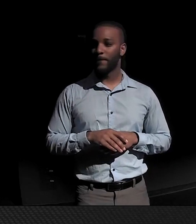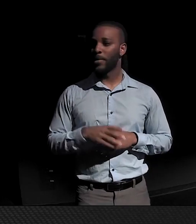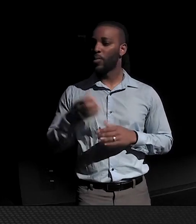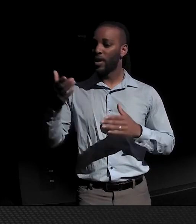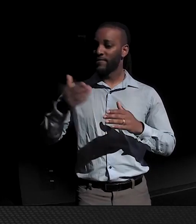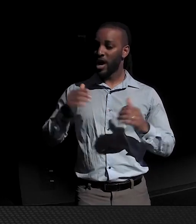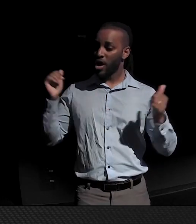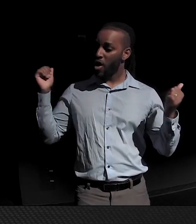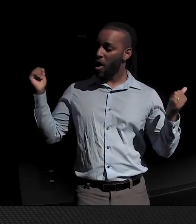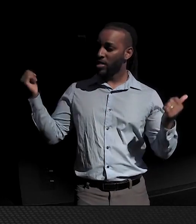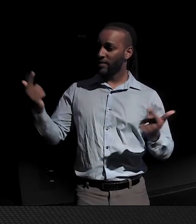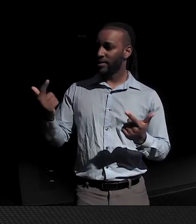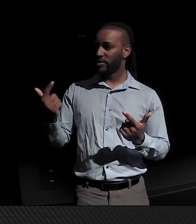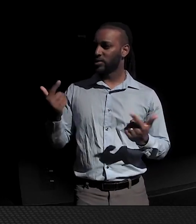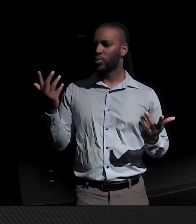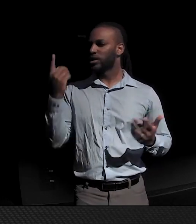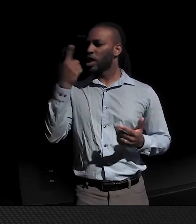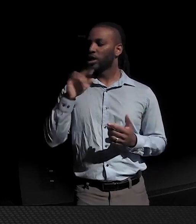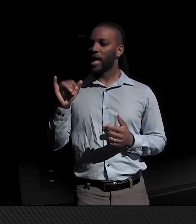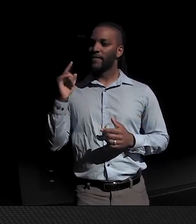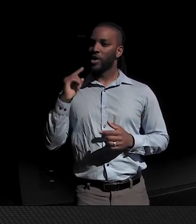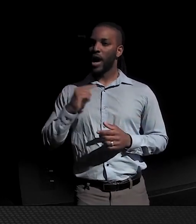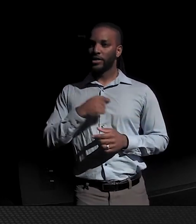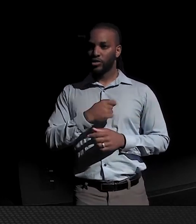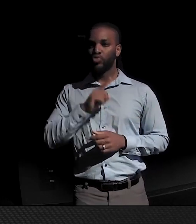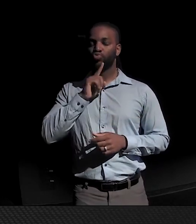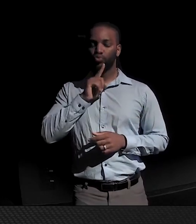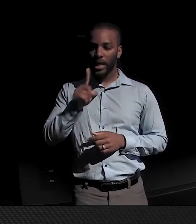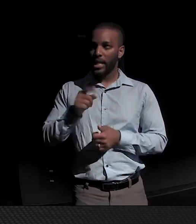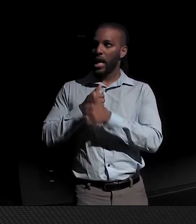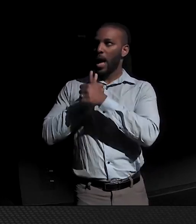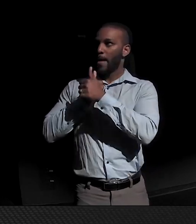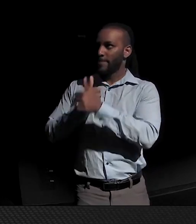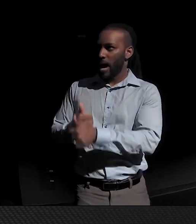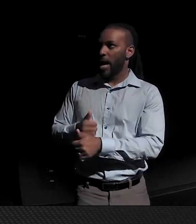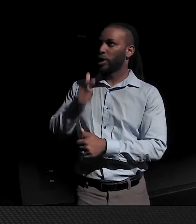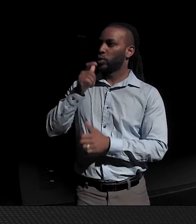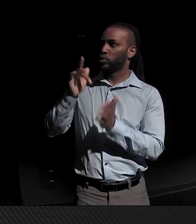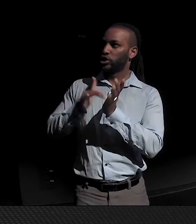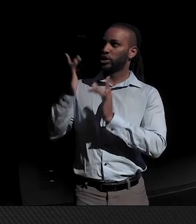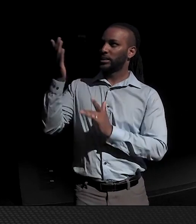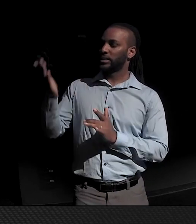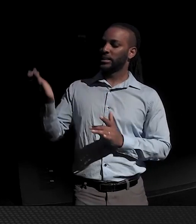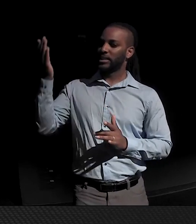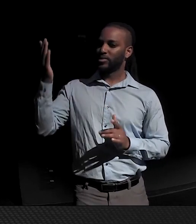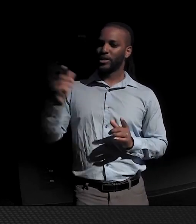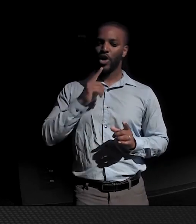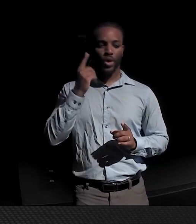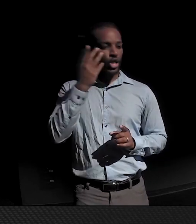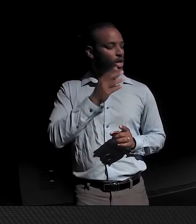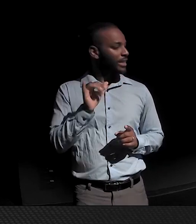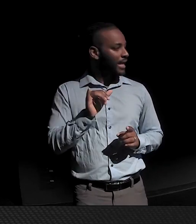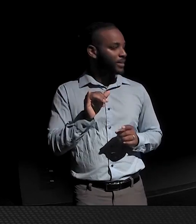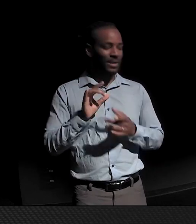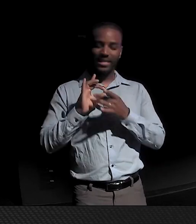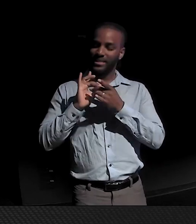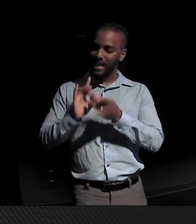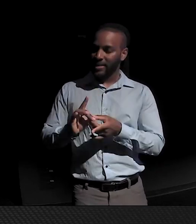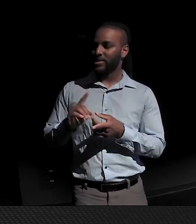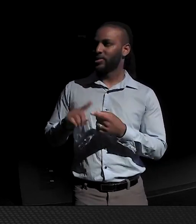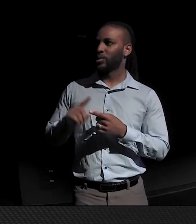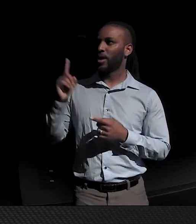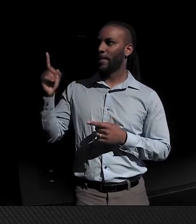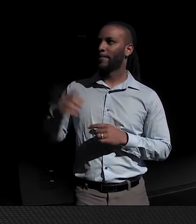I want to invite all of us. What does it look like for us to really abide in who Jesus is? What does it really look like to be connected to